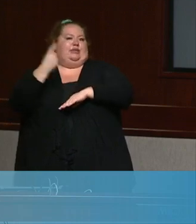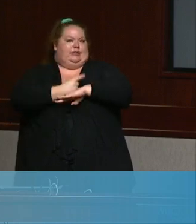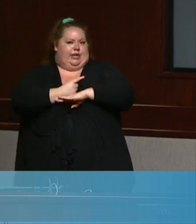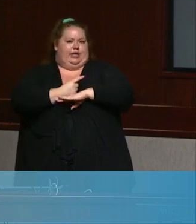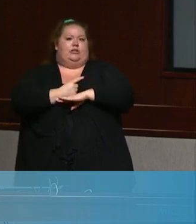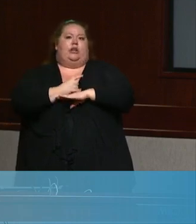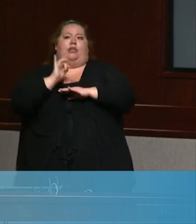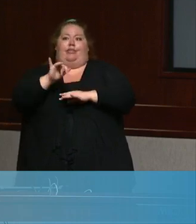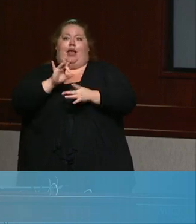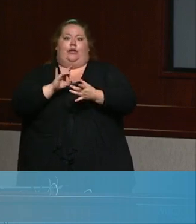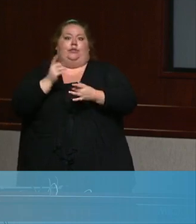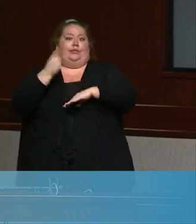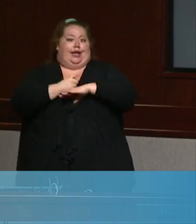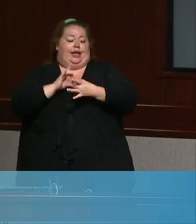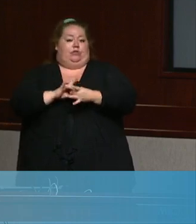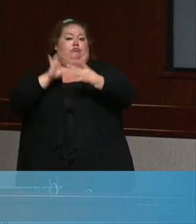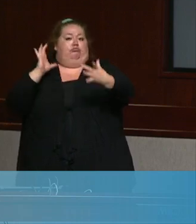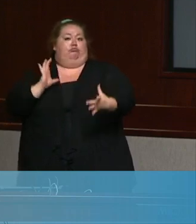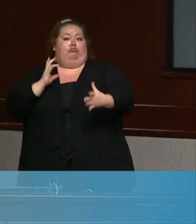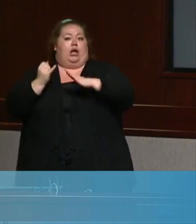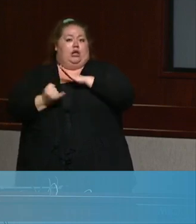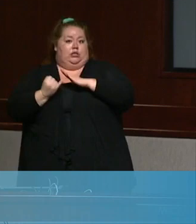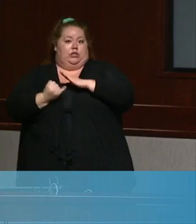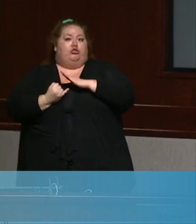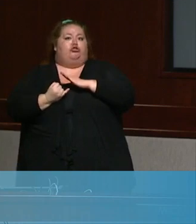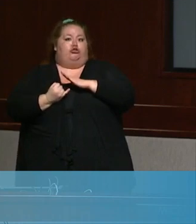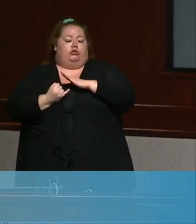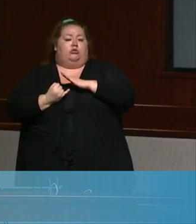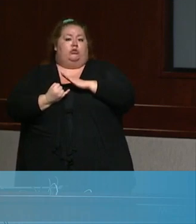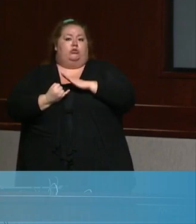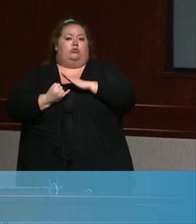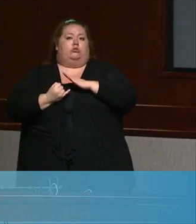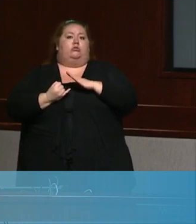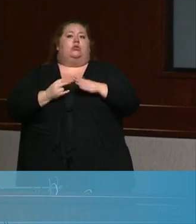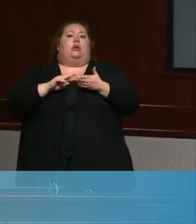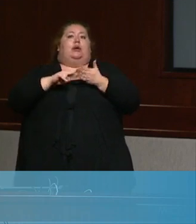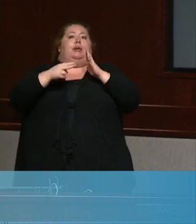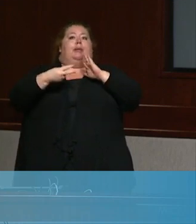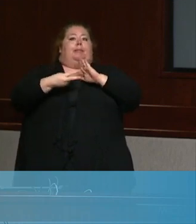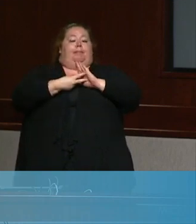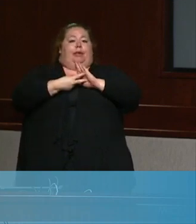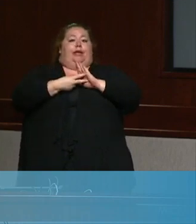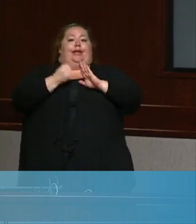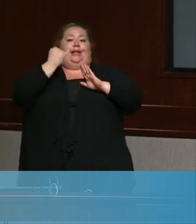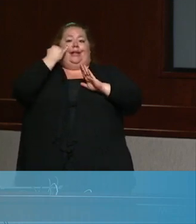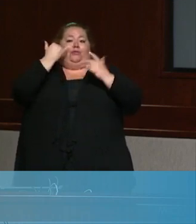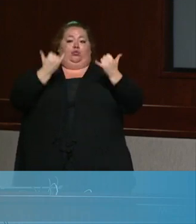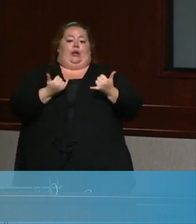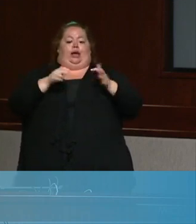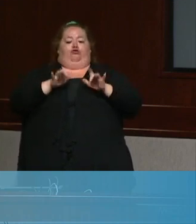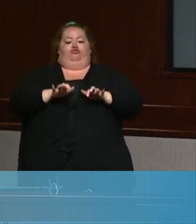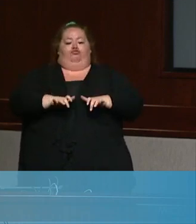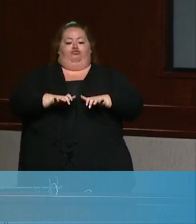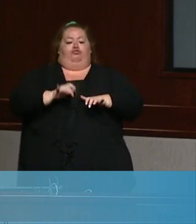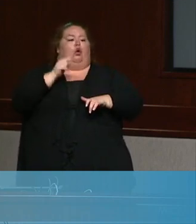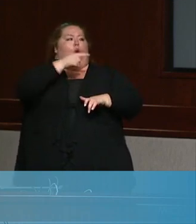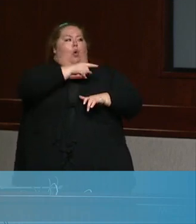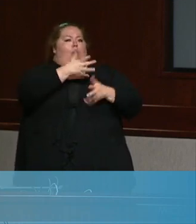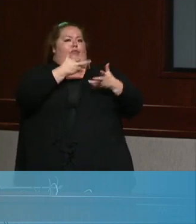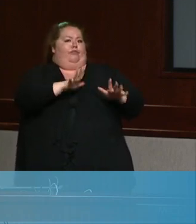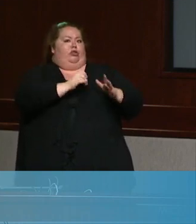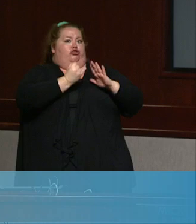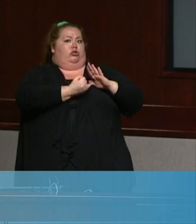who was released, who discontinued isolation yesterday, and we enter that to date, it will show up on yesterday's data as another person having